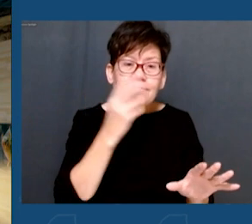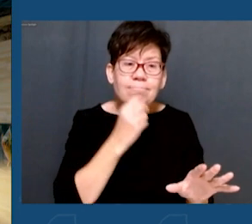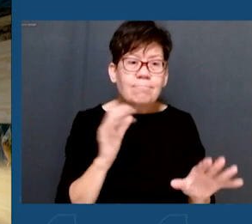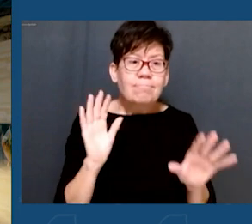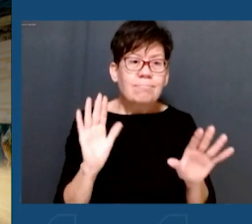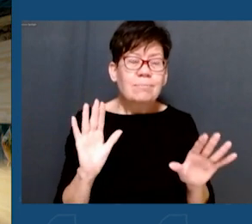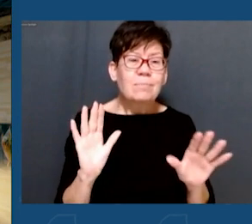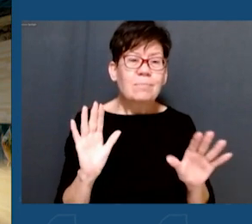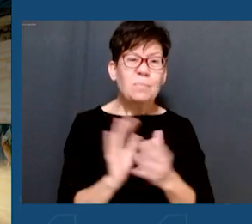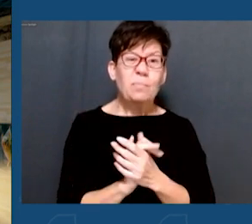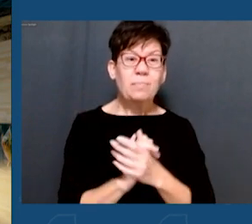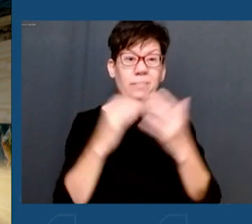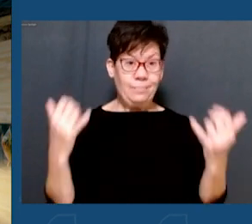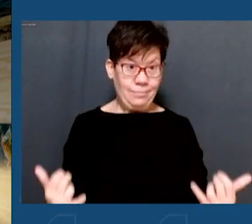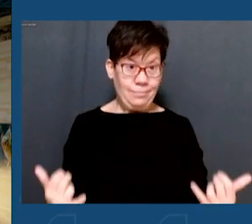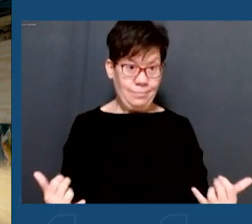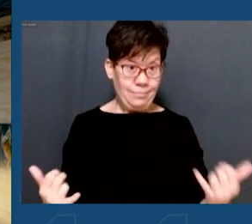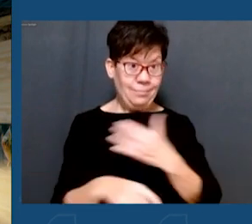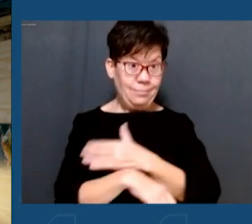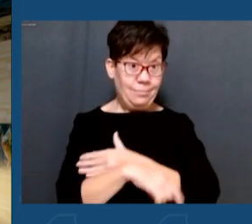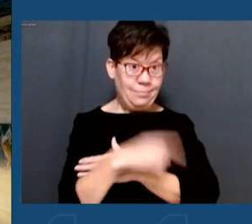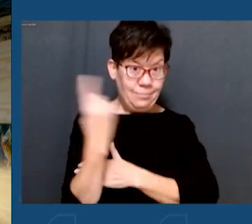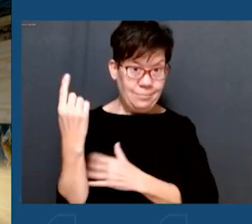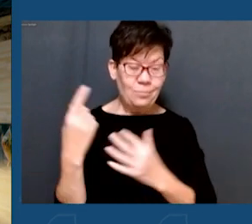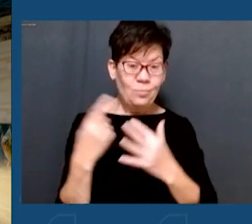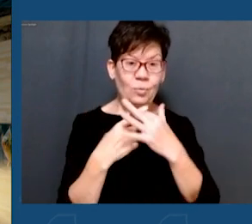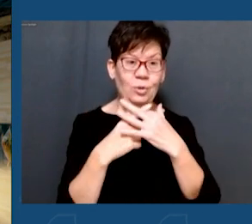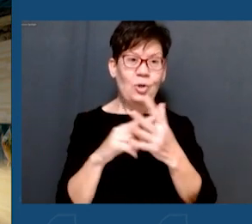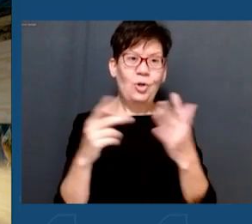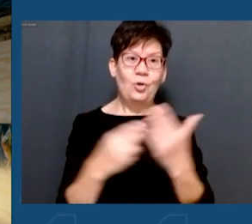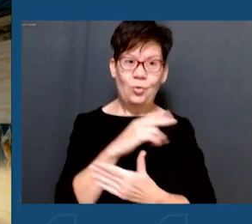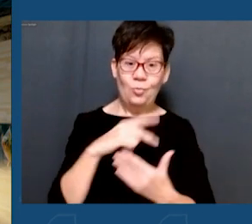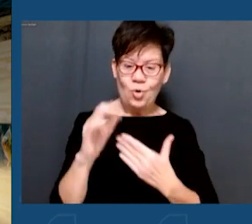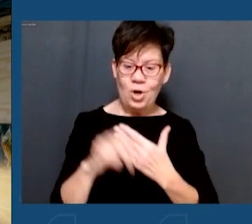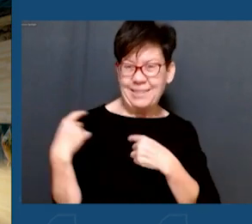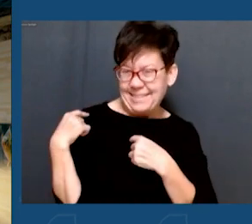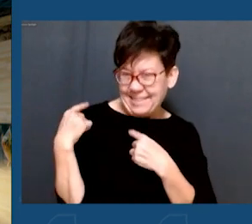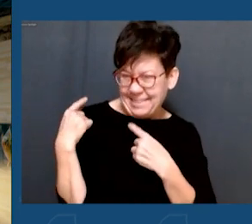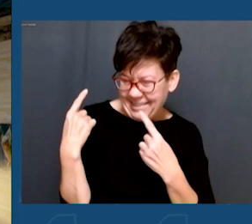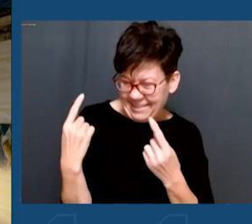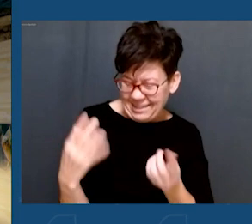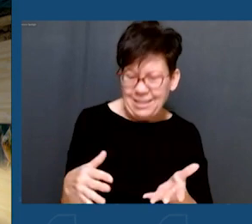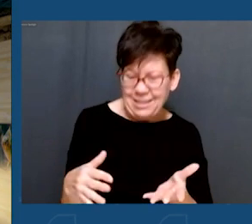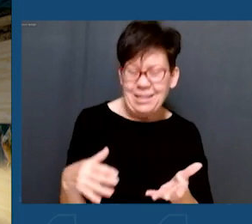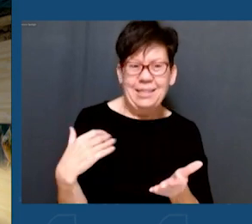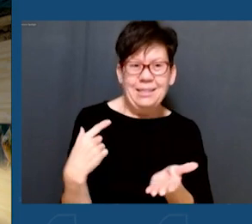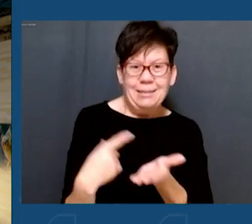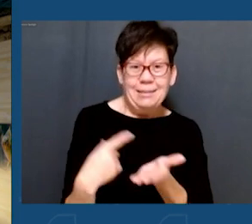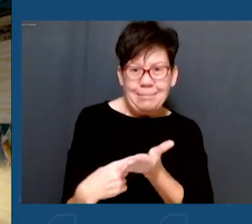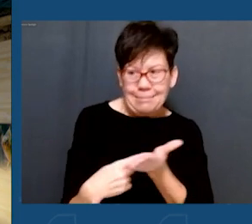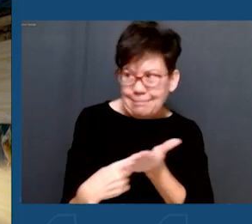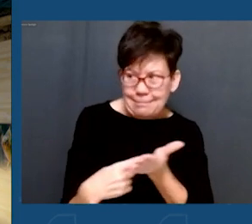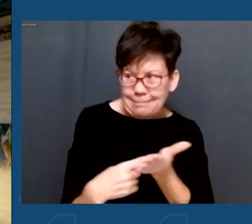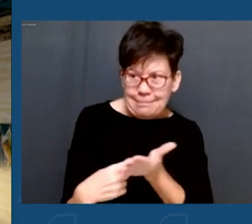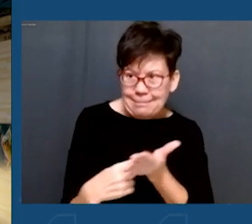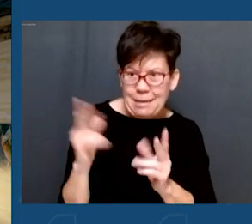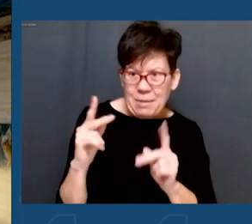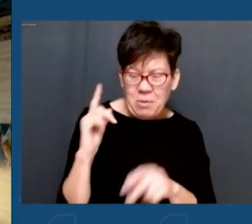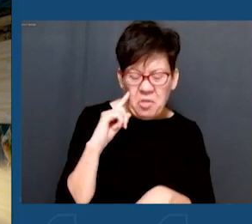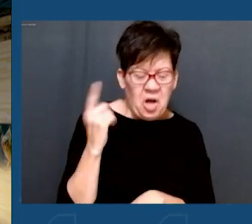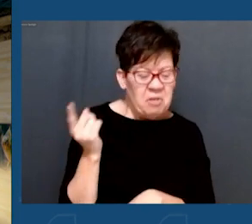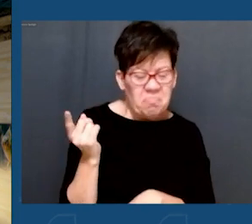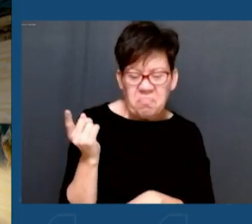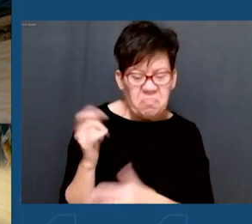new project that's been talked about for a long time. People didn't think would happen. The new Niagara